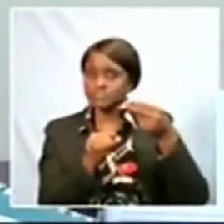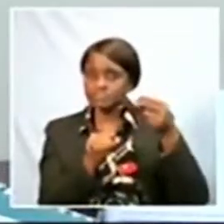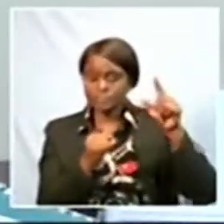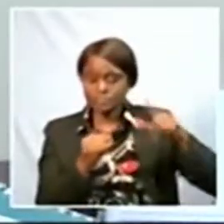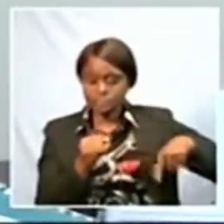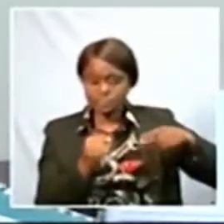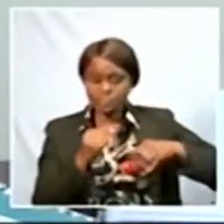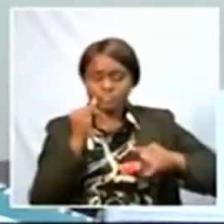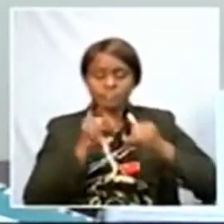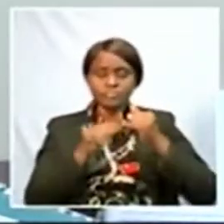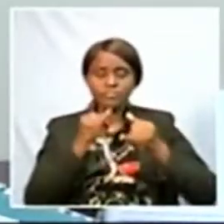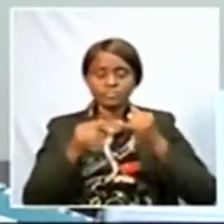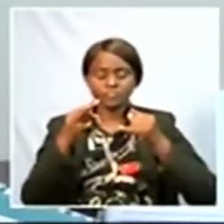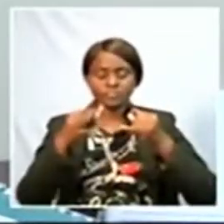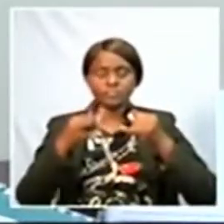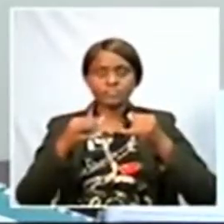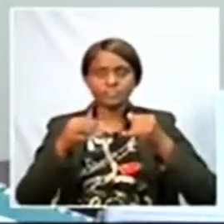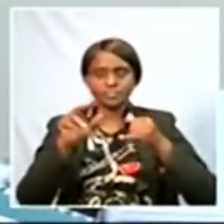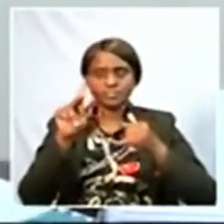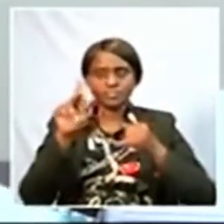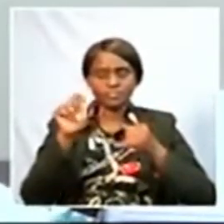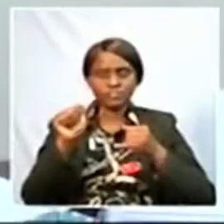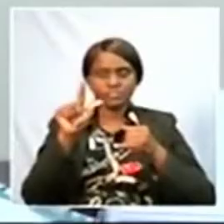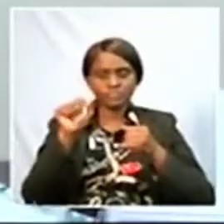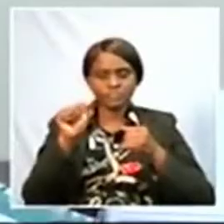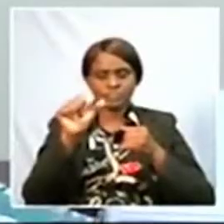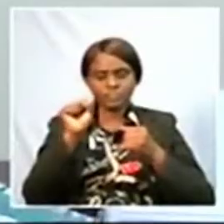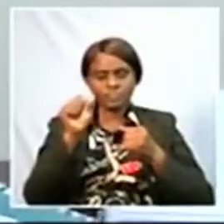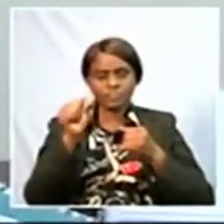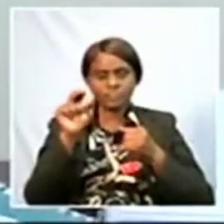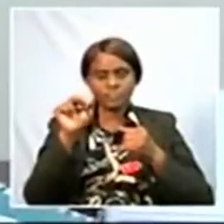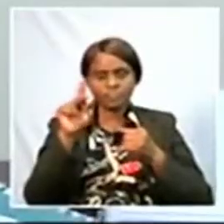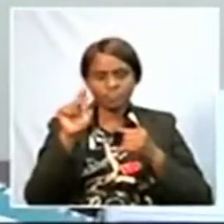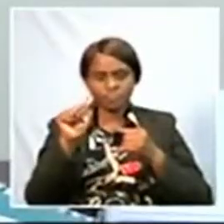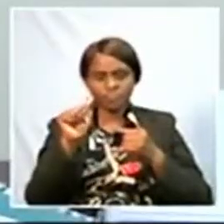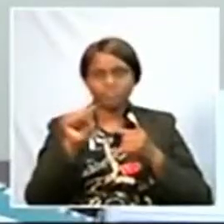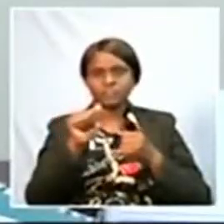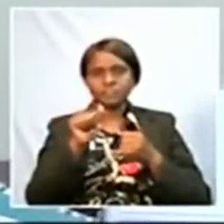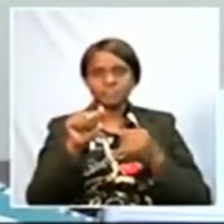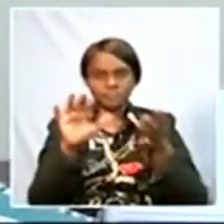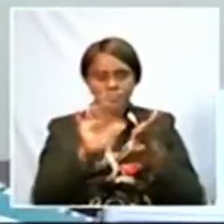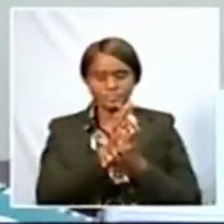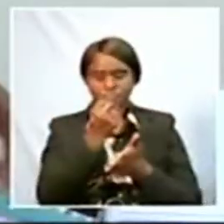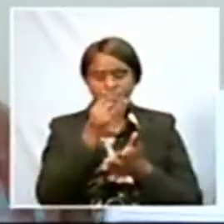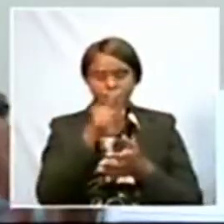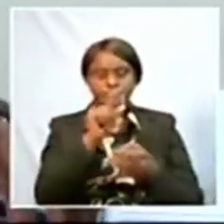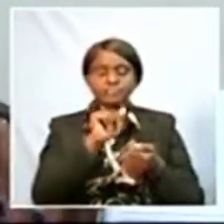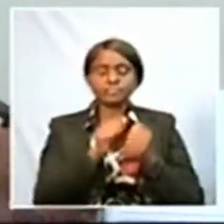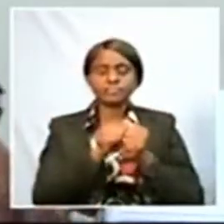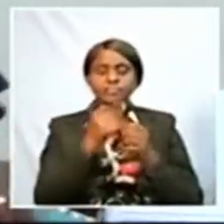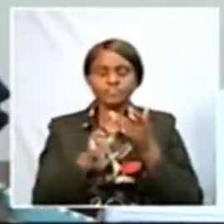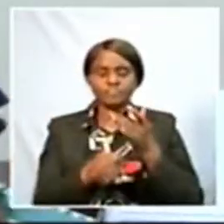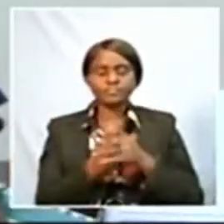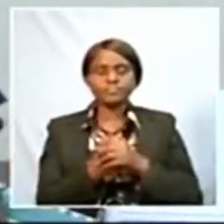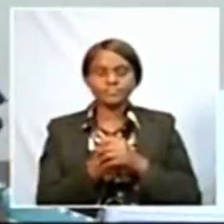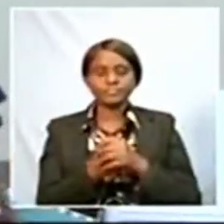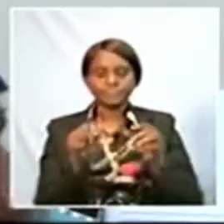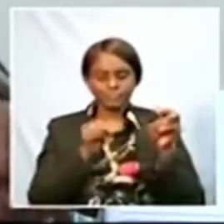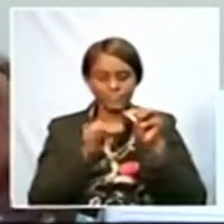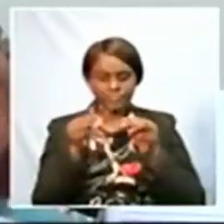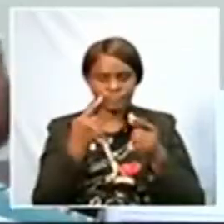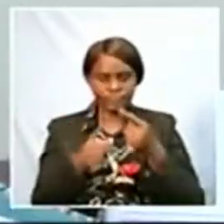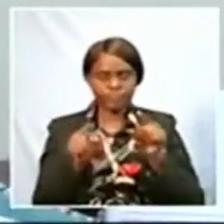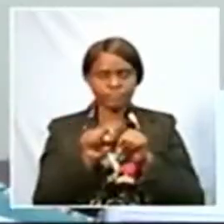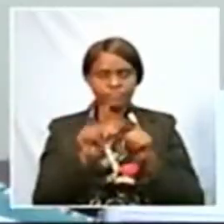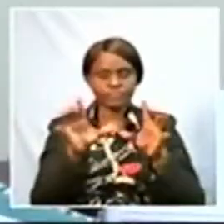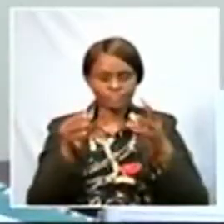Delayed construction of road at Kalalasaka Namuswa Primary School. Page 12, cause of query. Management would